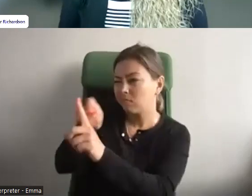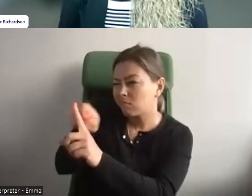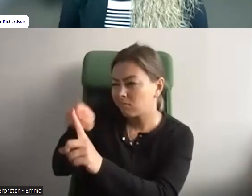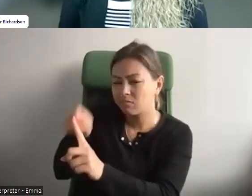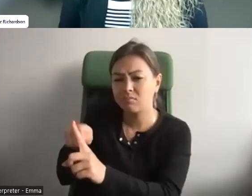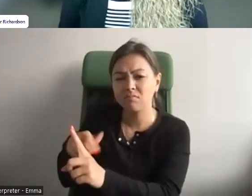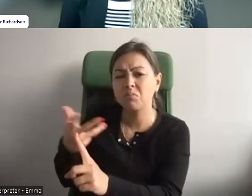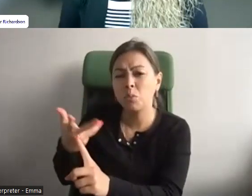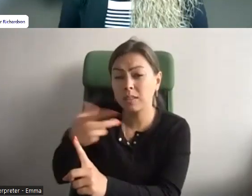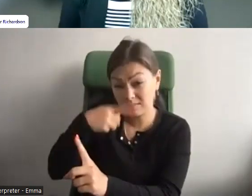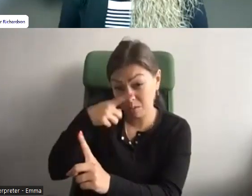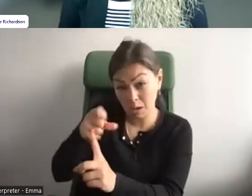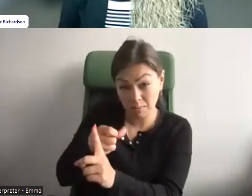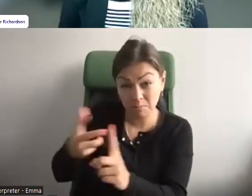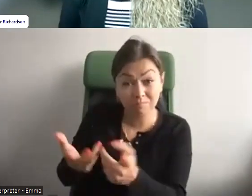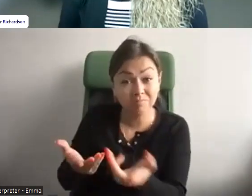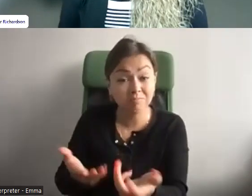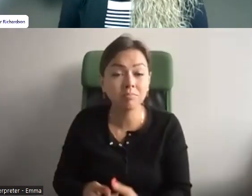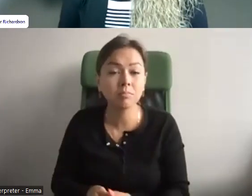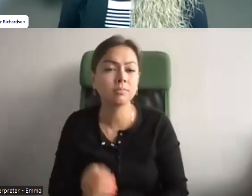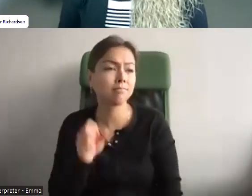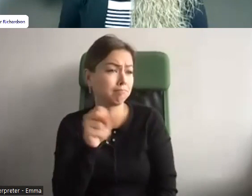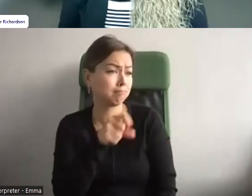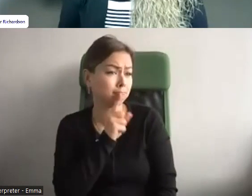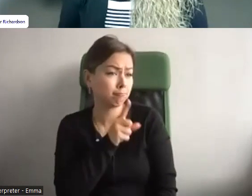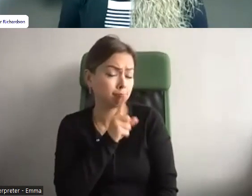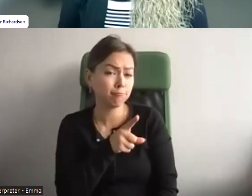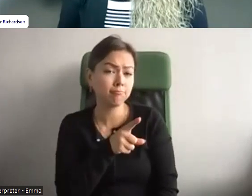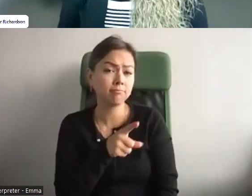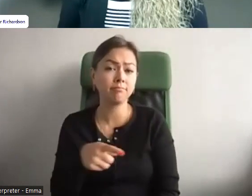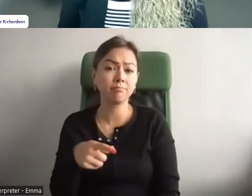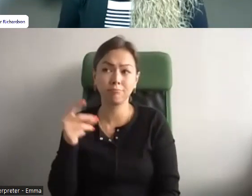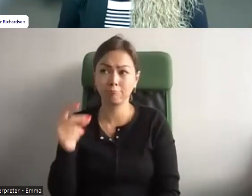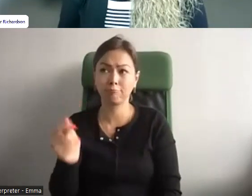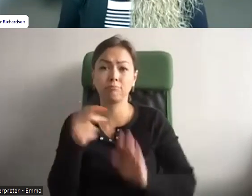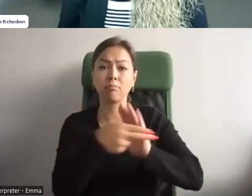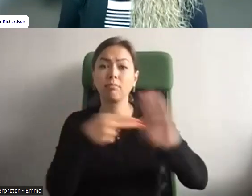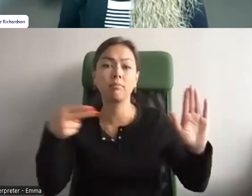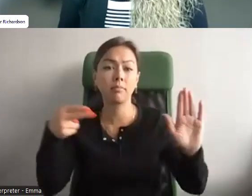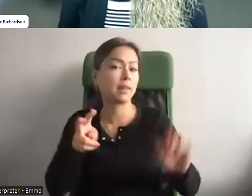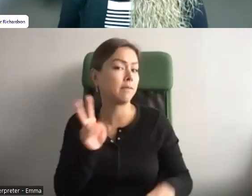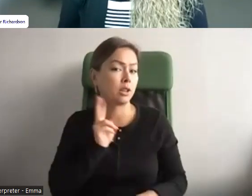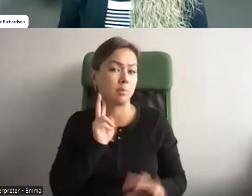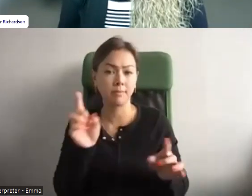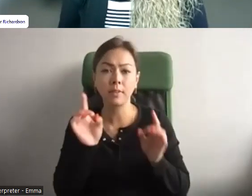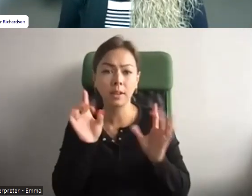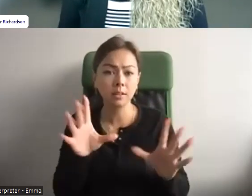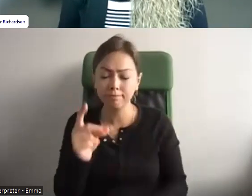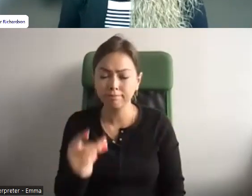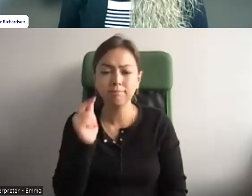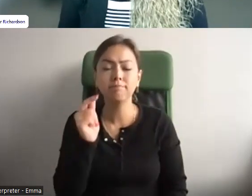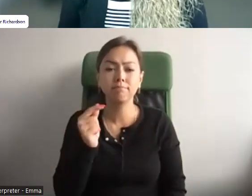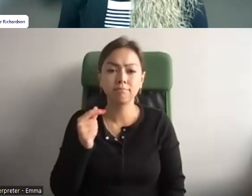Sure. I mean, one of the things that happens right away is that you're labeled as a victim of violence. So you have sort of like